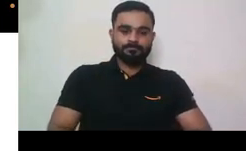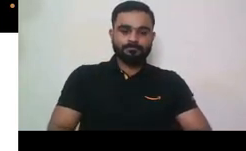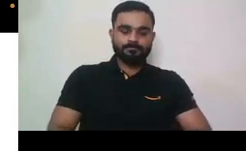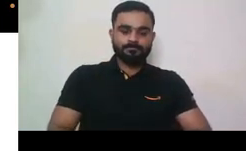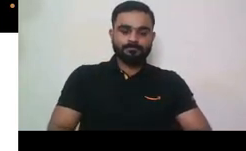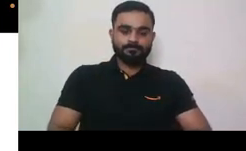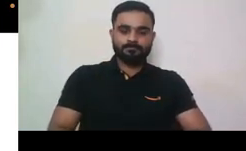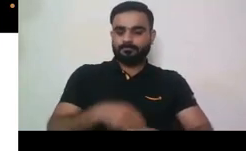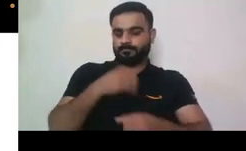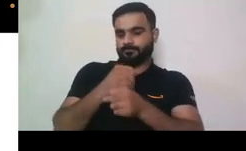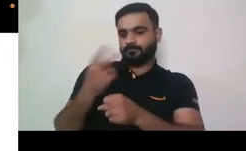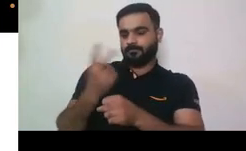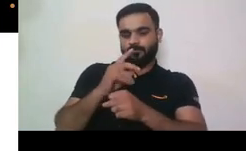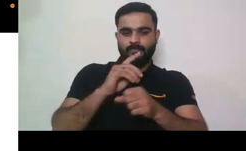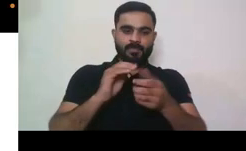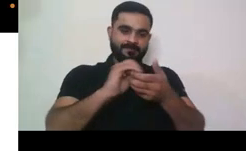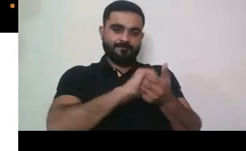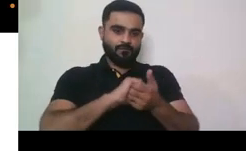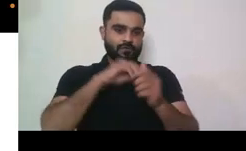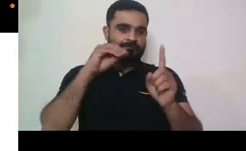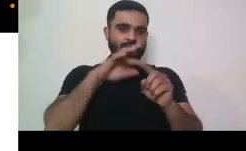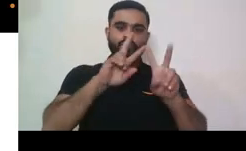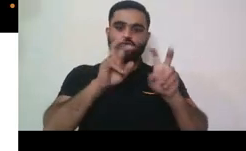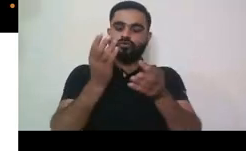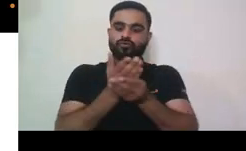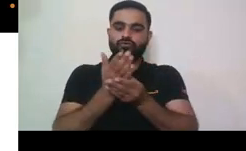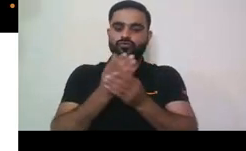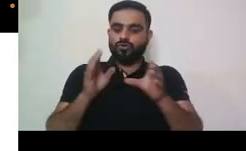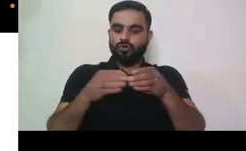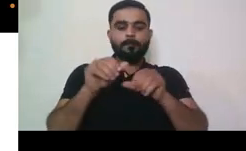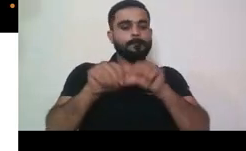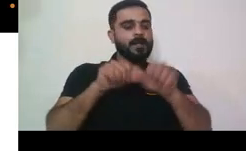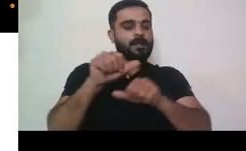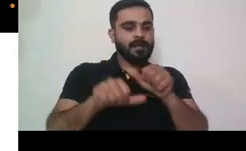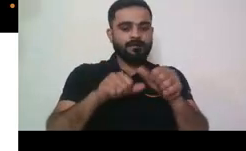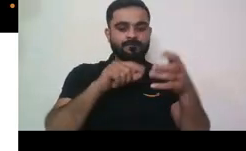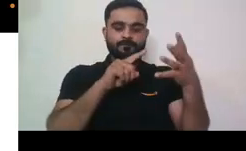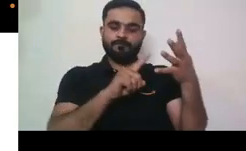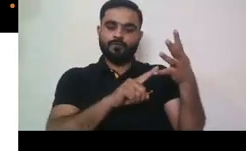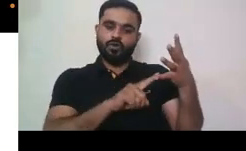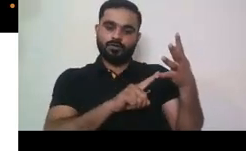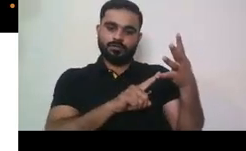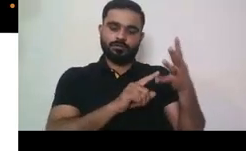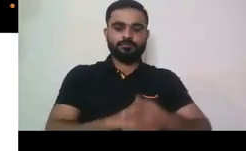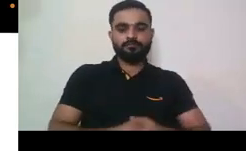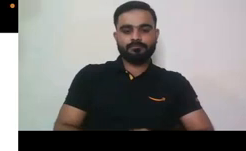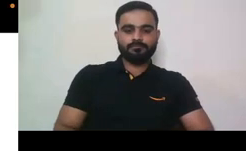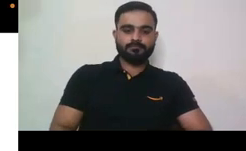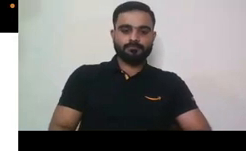G. Fourth one, engaging in reflective dialogues about group process. Fourth one.